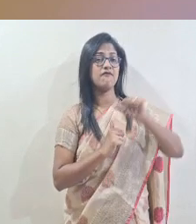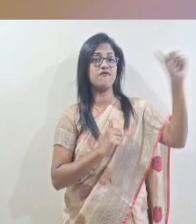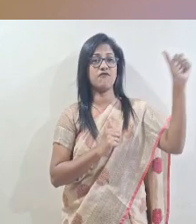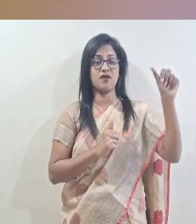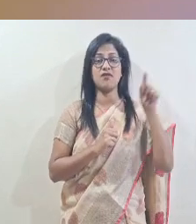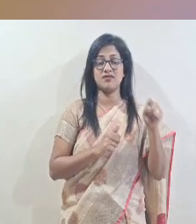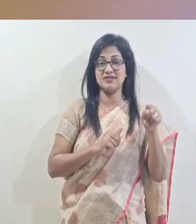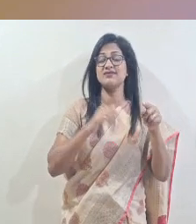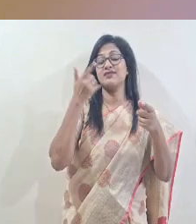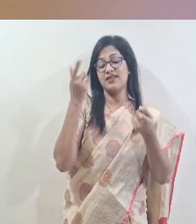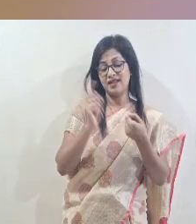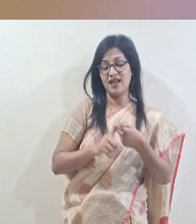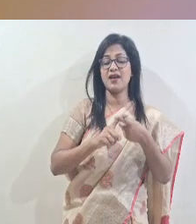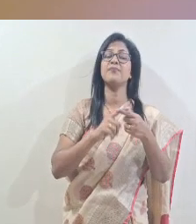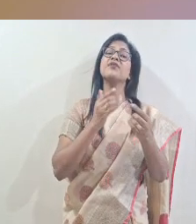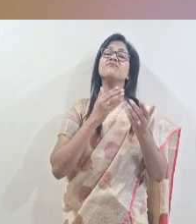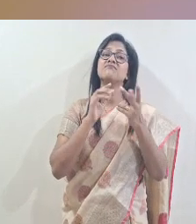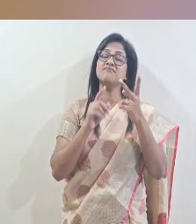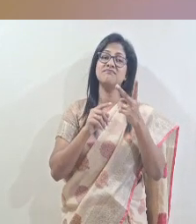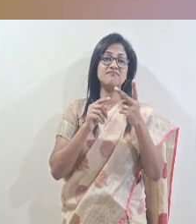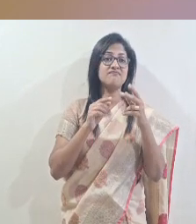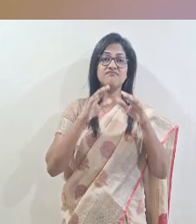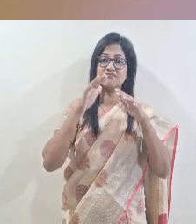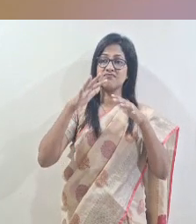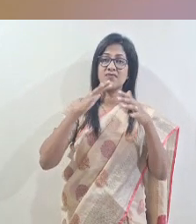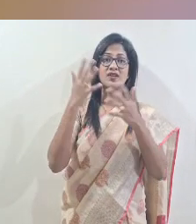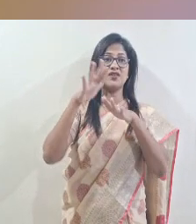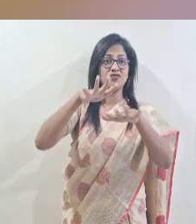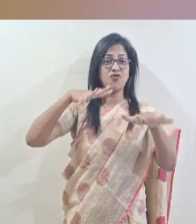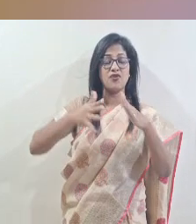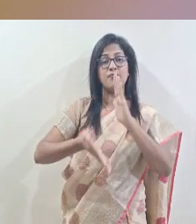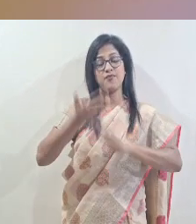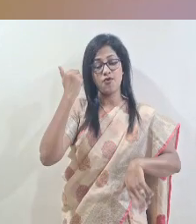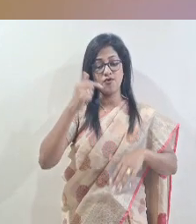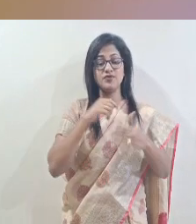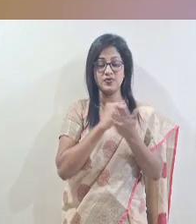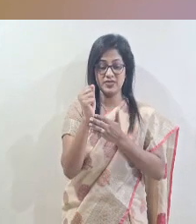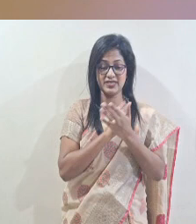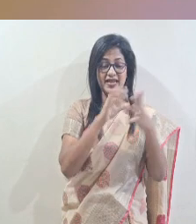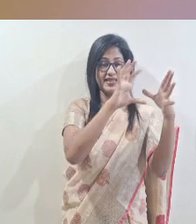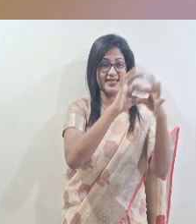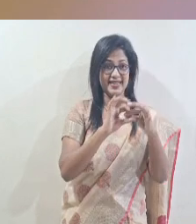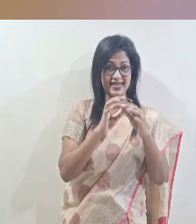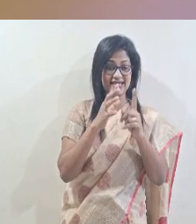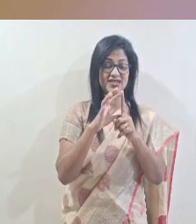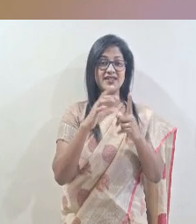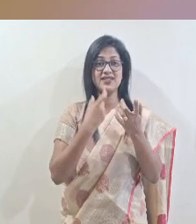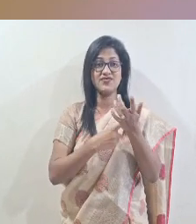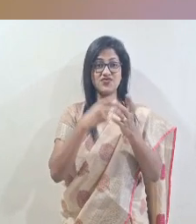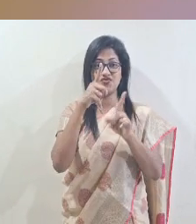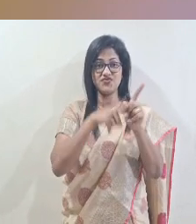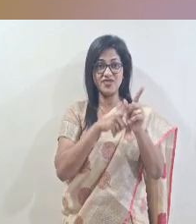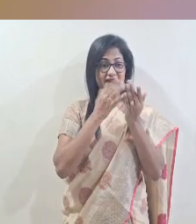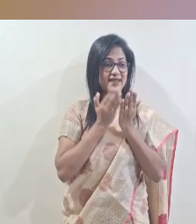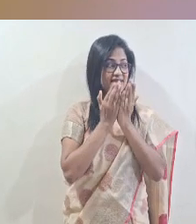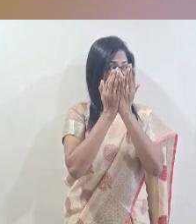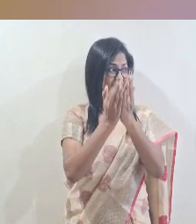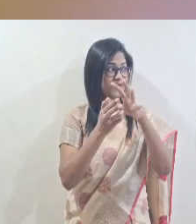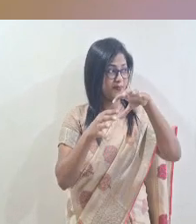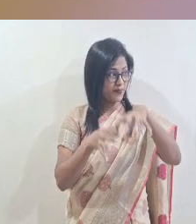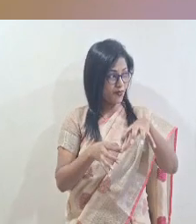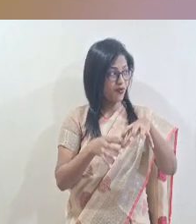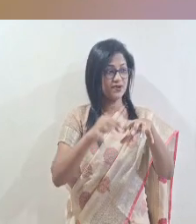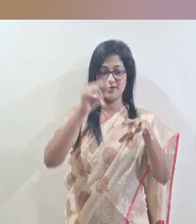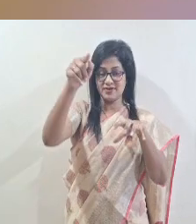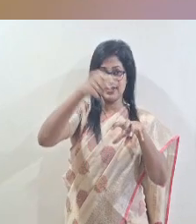is attracting all the road traffic. We are connecting that dry port by dry port to the